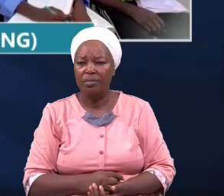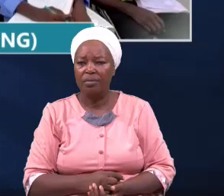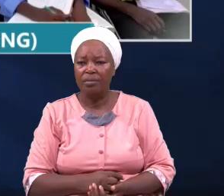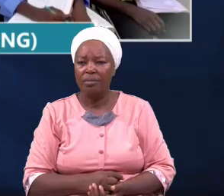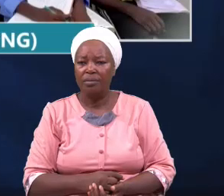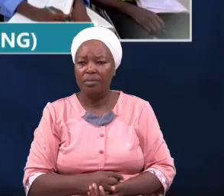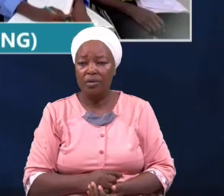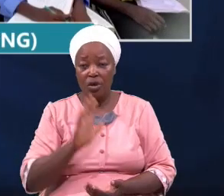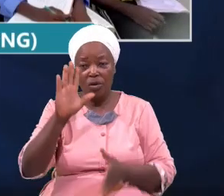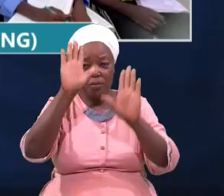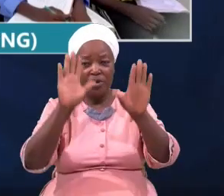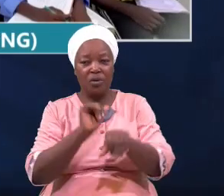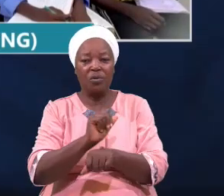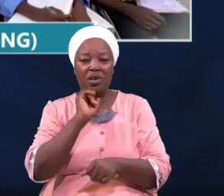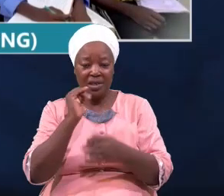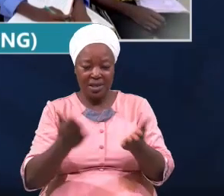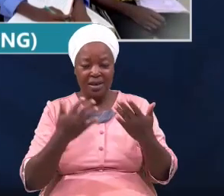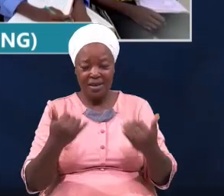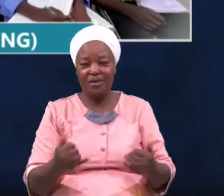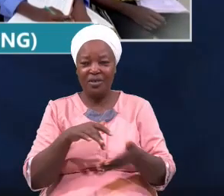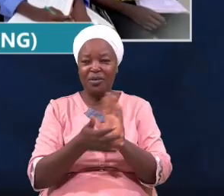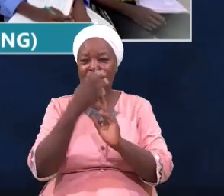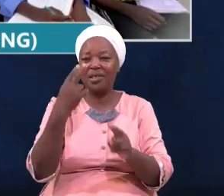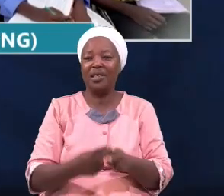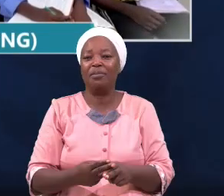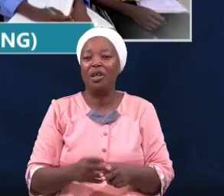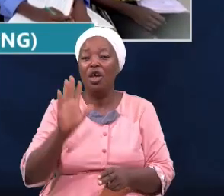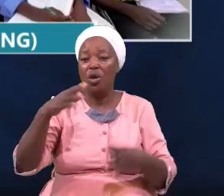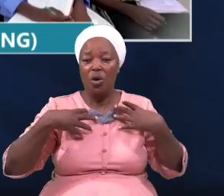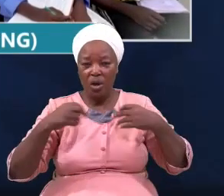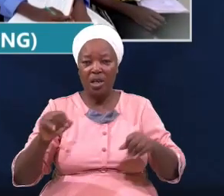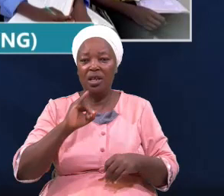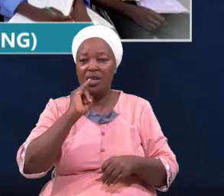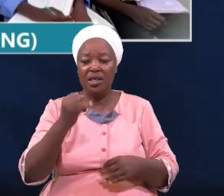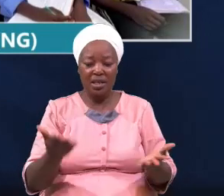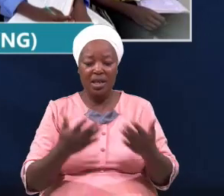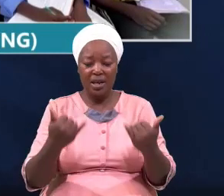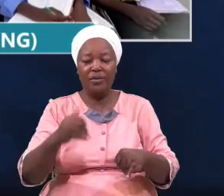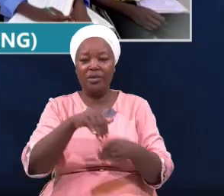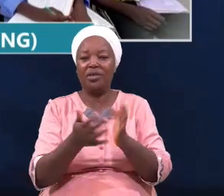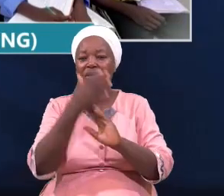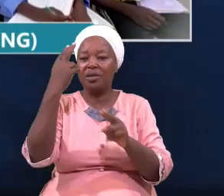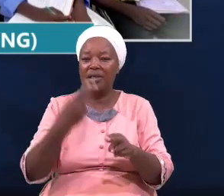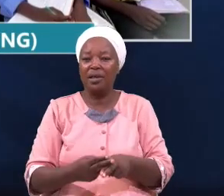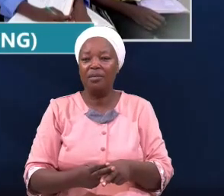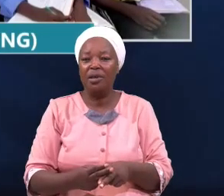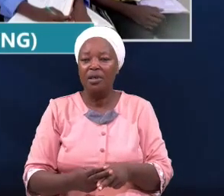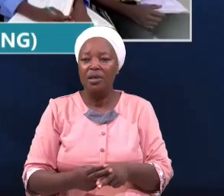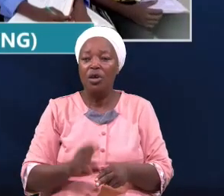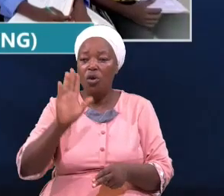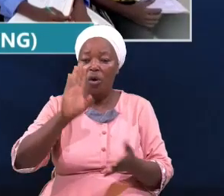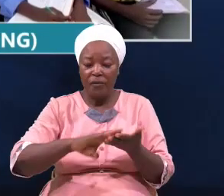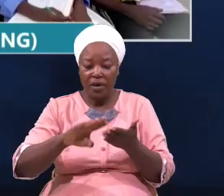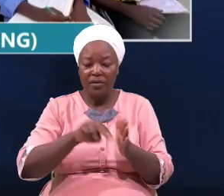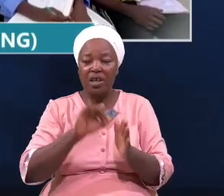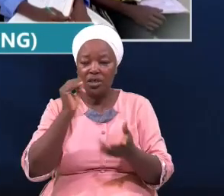Your miracle is on the way. Your healing is on the way. Your forgiveness is